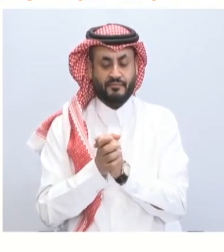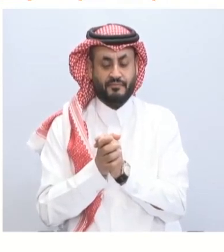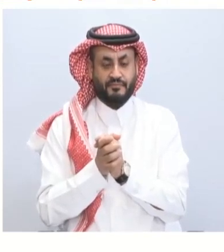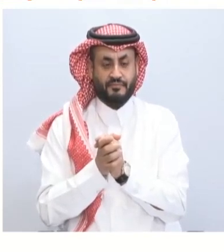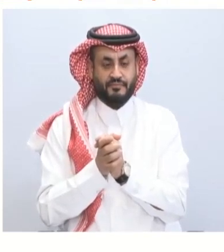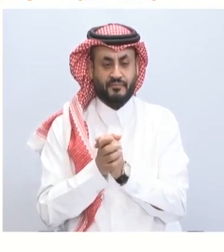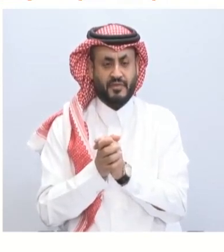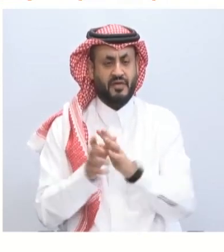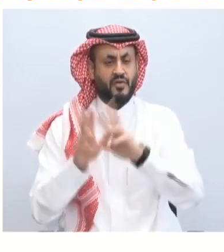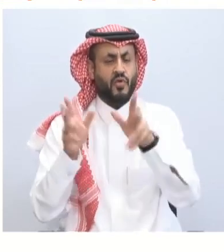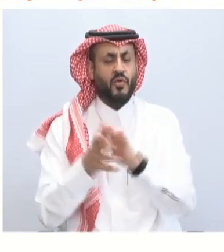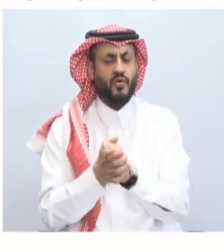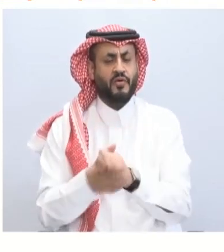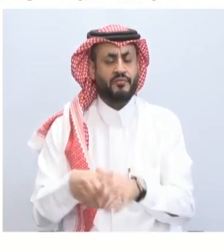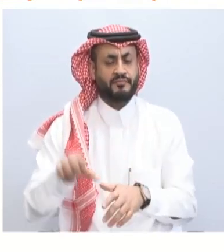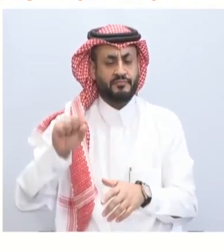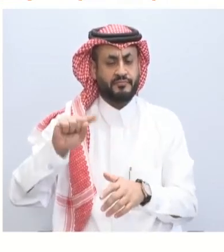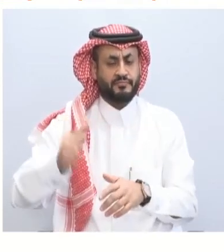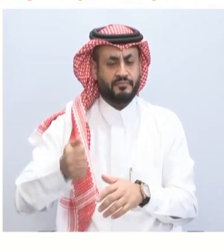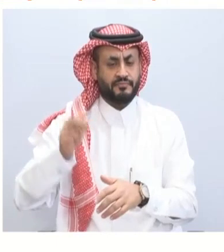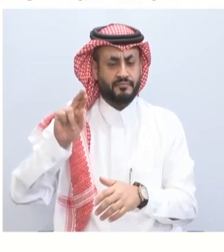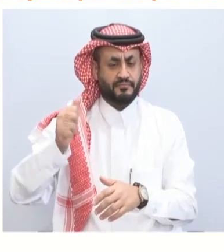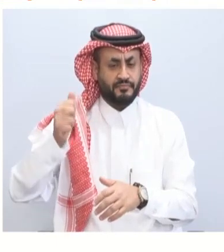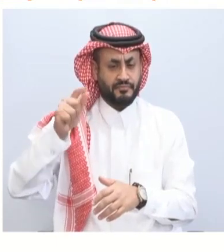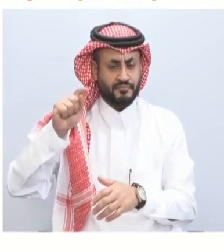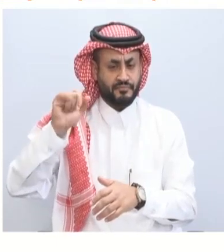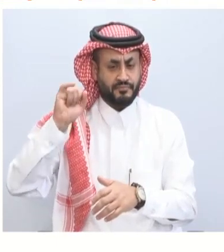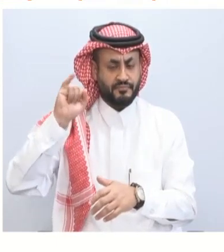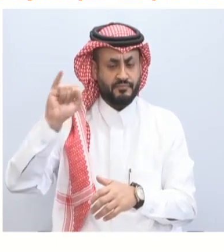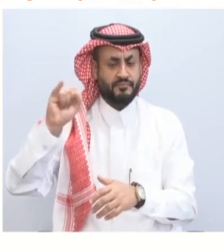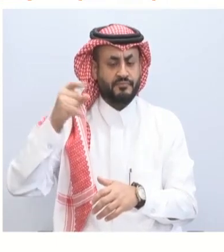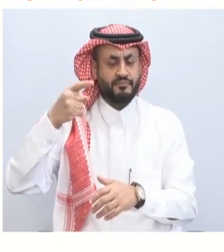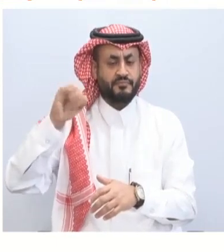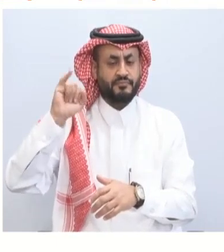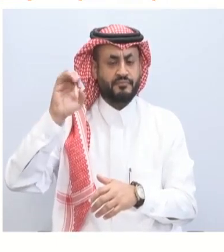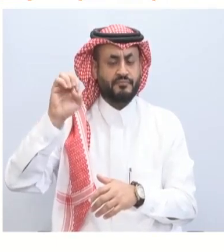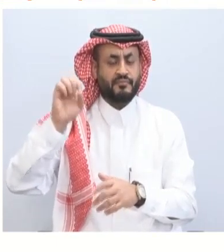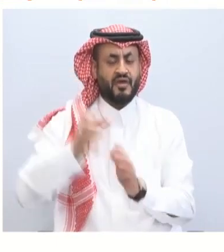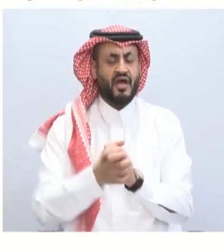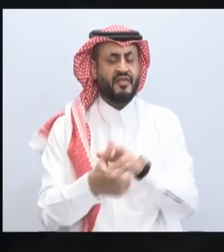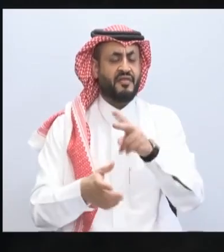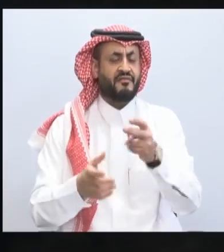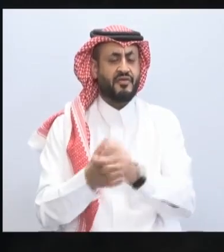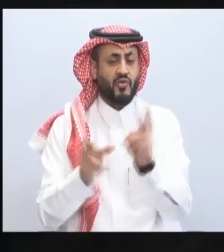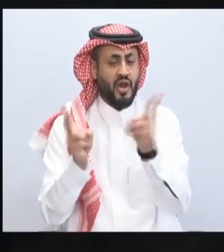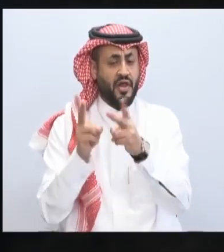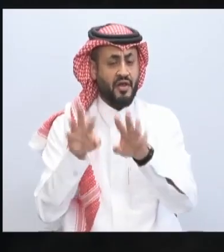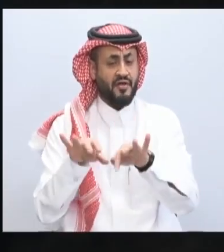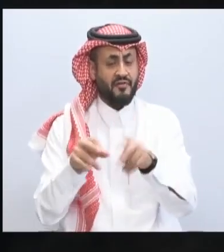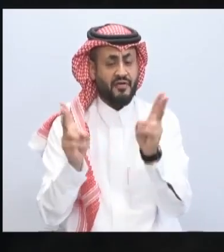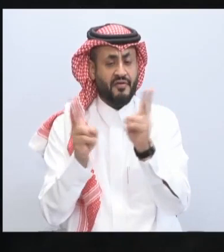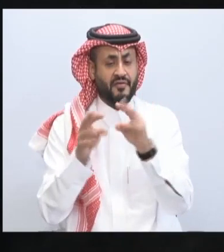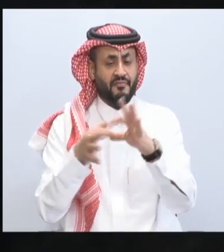actually call strategies. So we have here, this is the difference between online and face-to-face communication, as you can